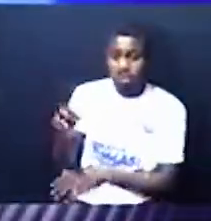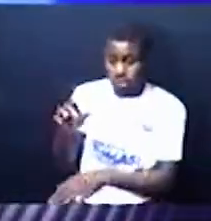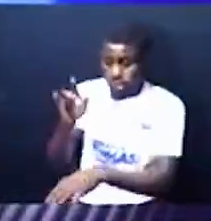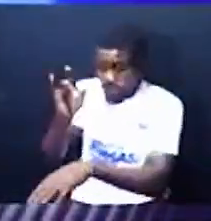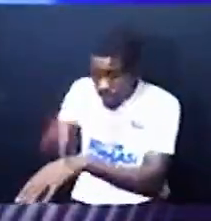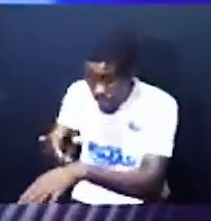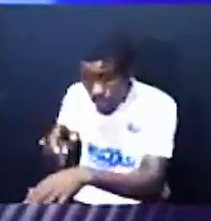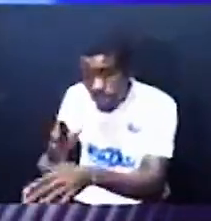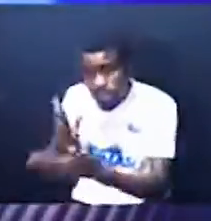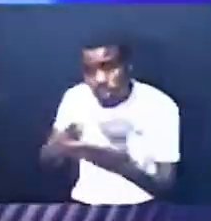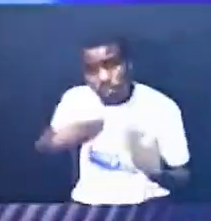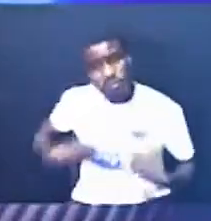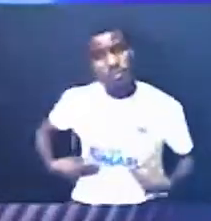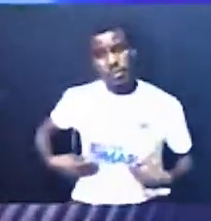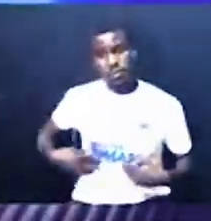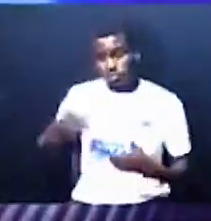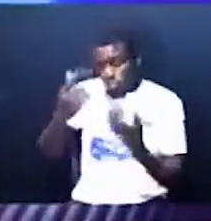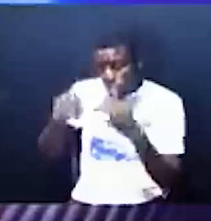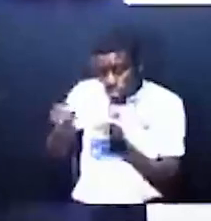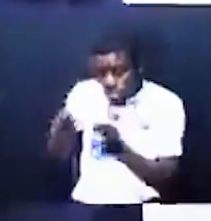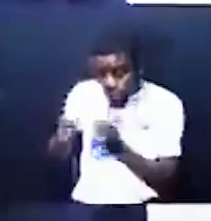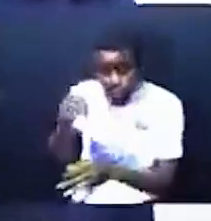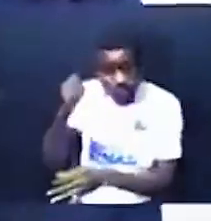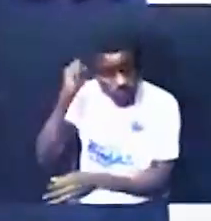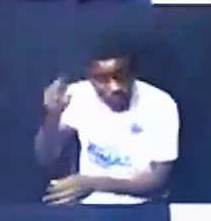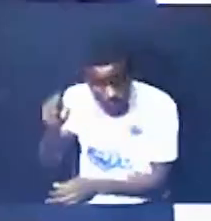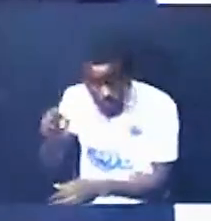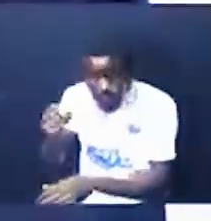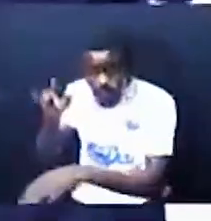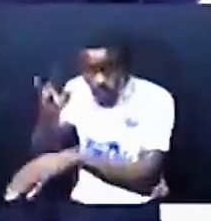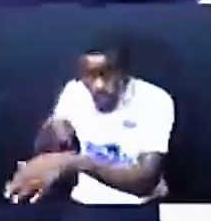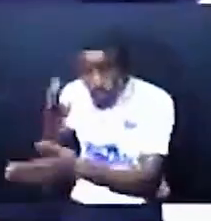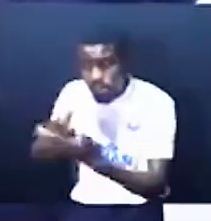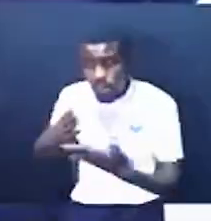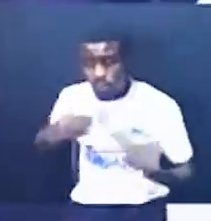someone was to make the fellow unclean too. She